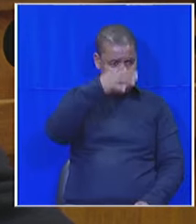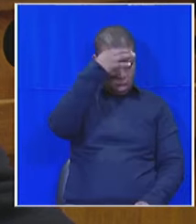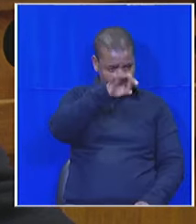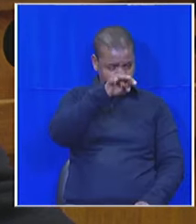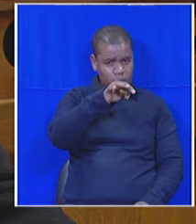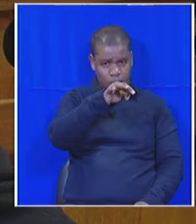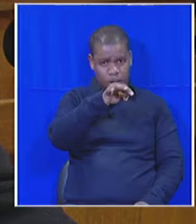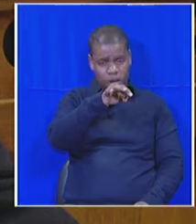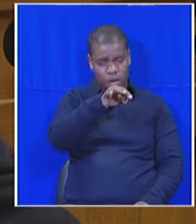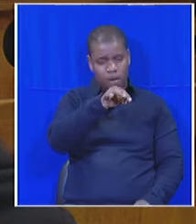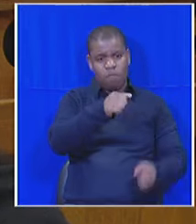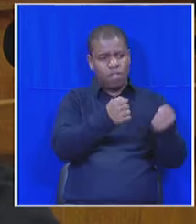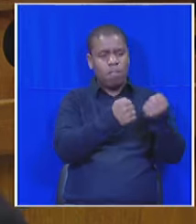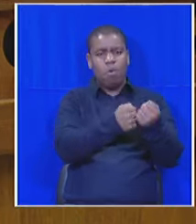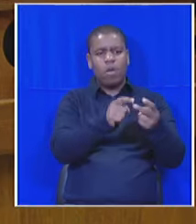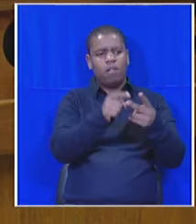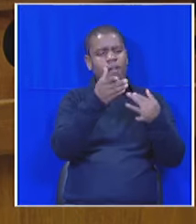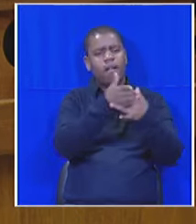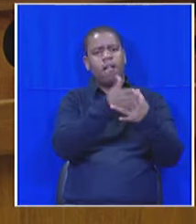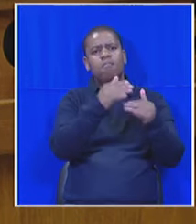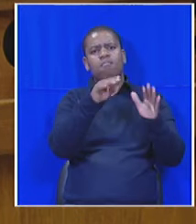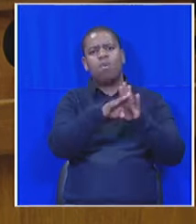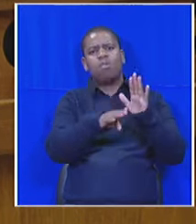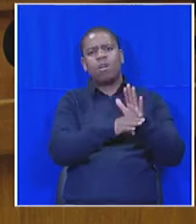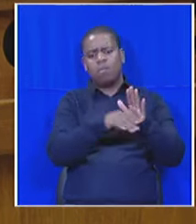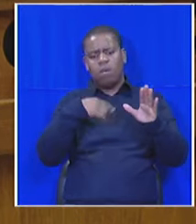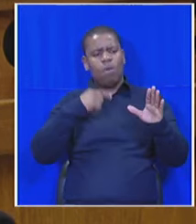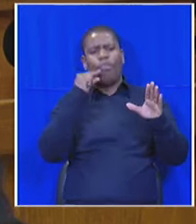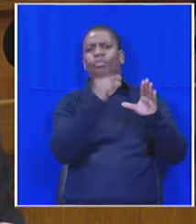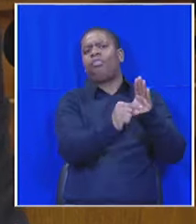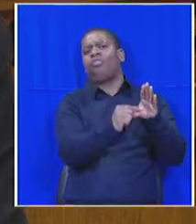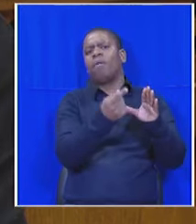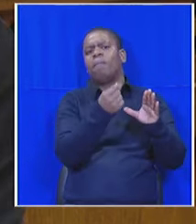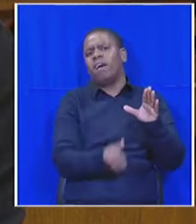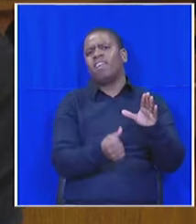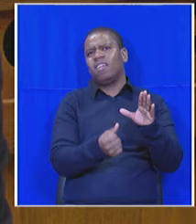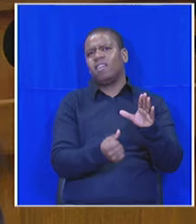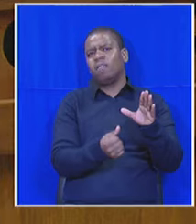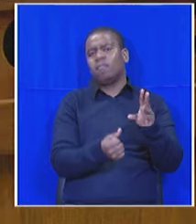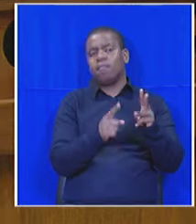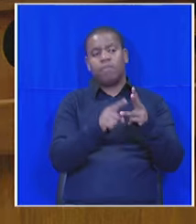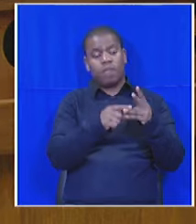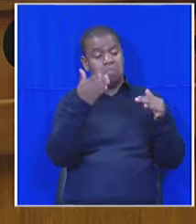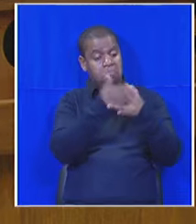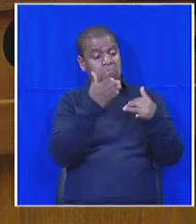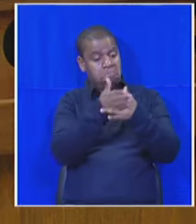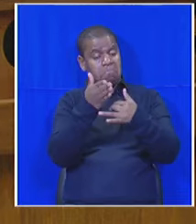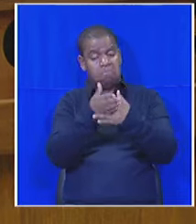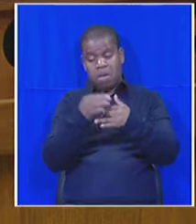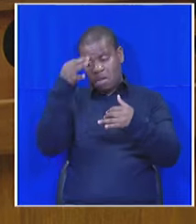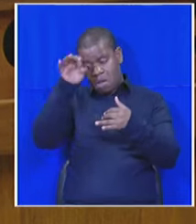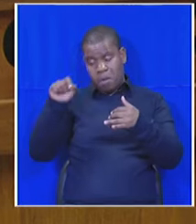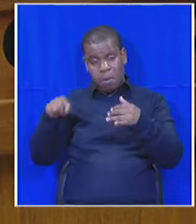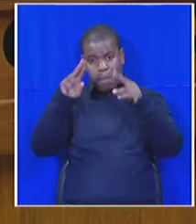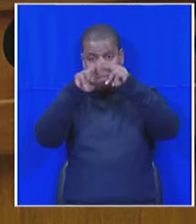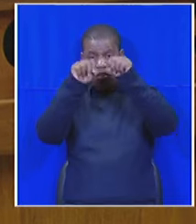intervention program. Although perhaps that isn't a bad thing, especially when one considers that the interventions this department has made at national